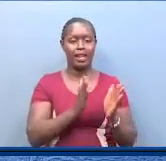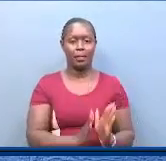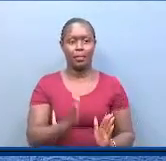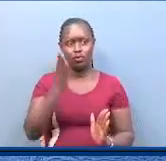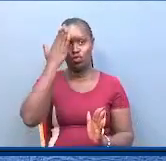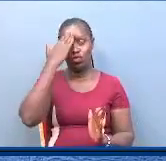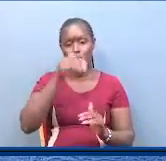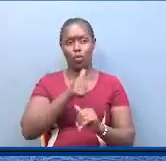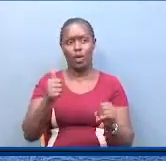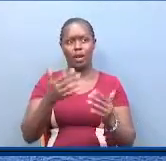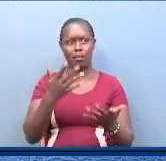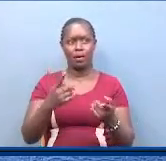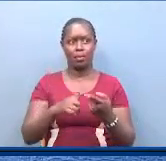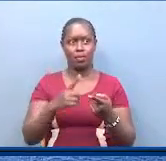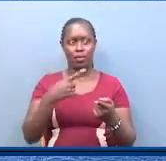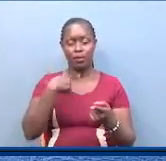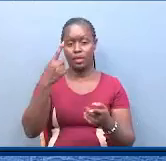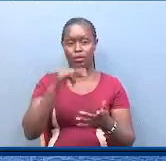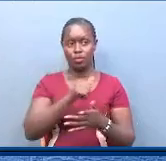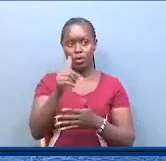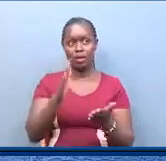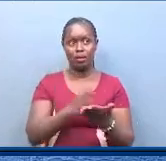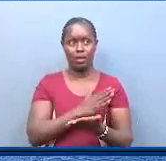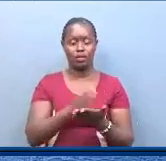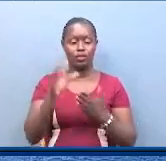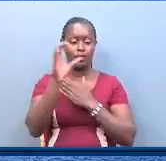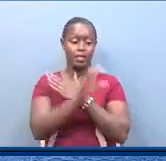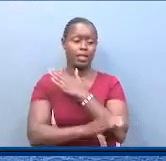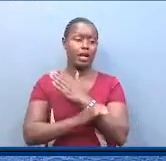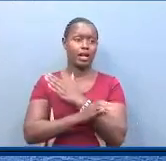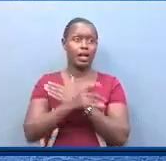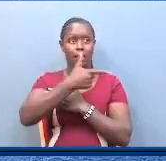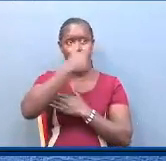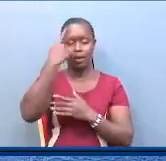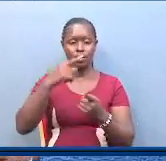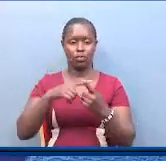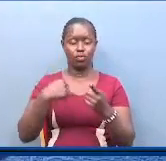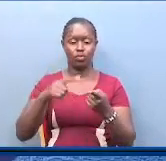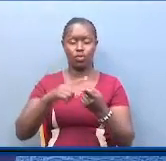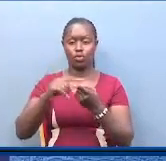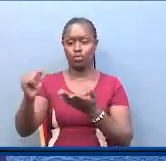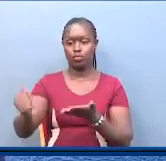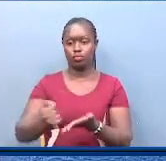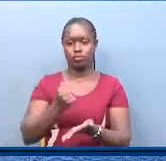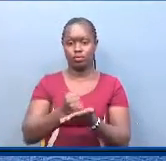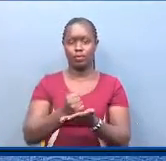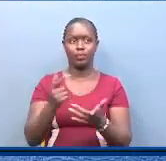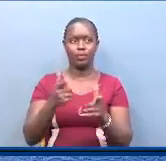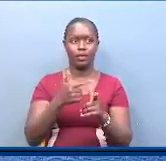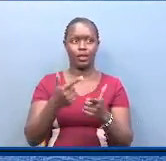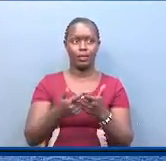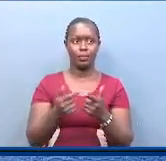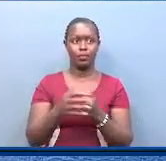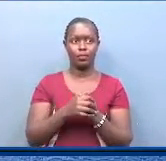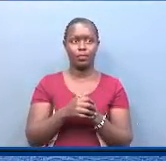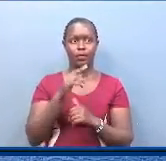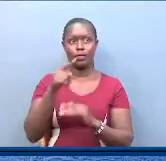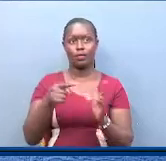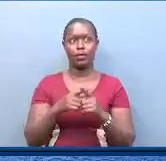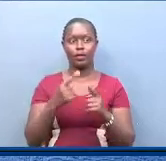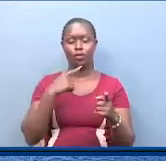So maybe you can sell her like that to other parts of the country. Uh-huh. But since you deployed her, because Dennis, you said... But Dennis, when she brags of